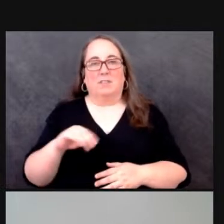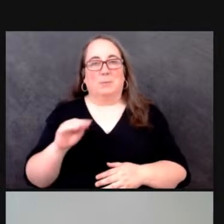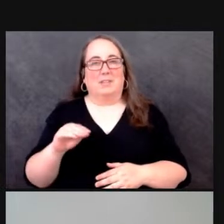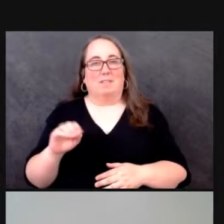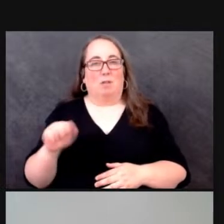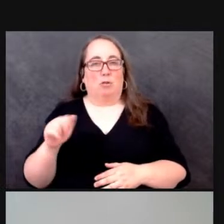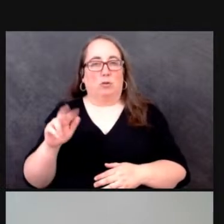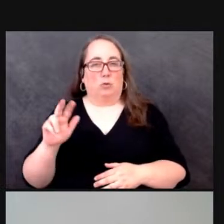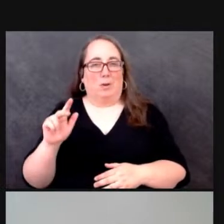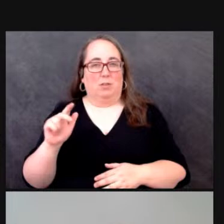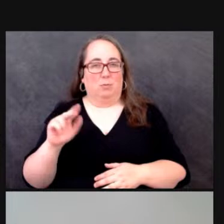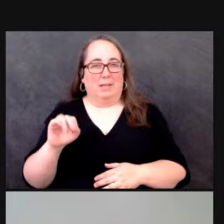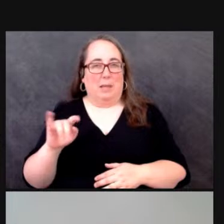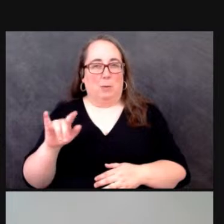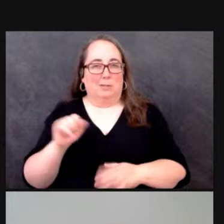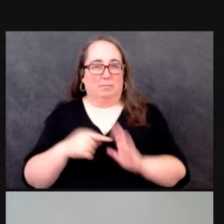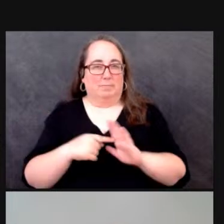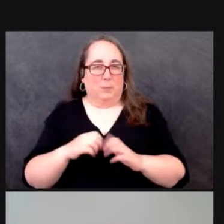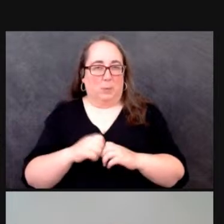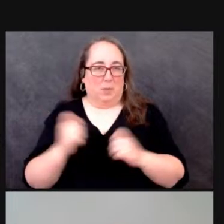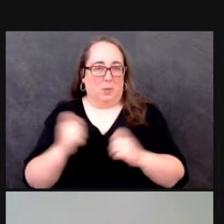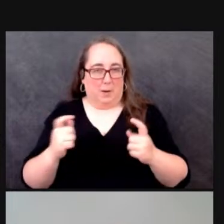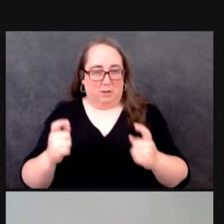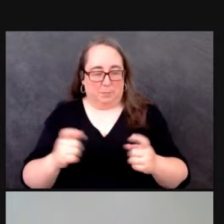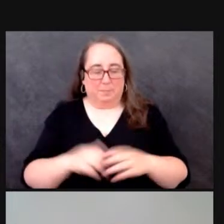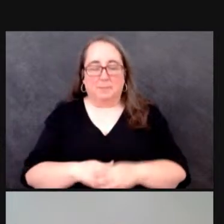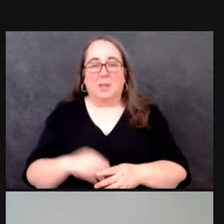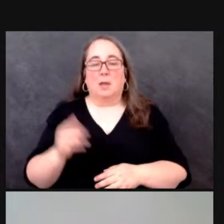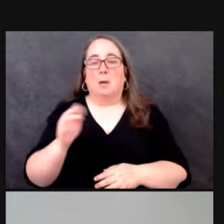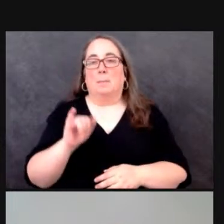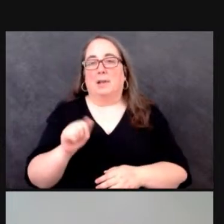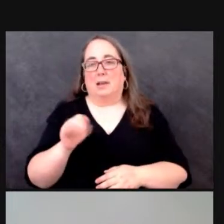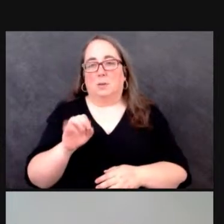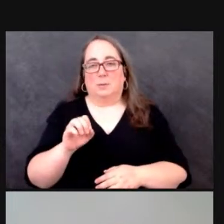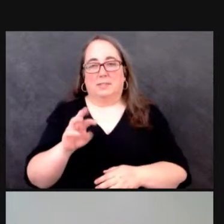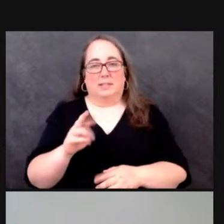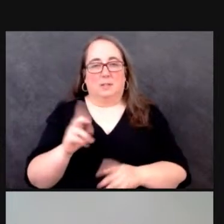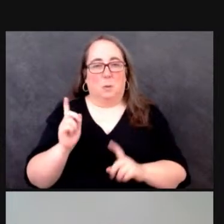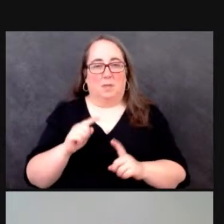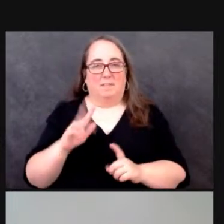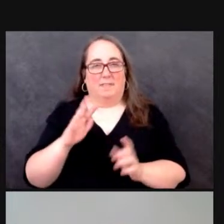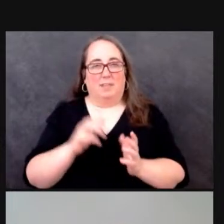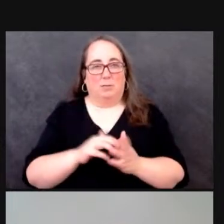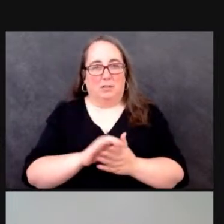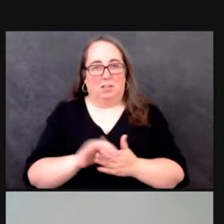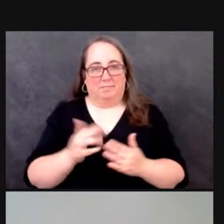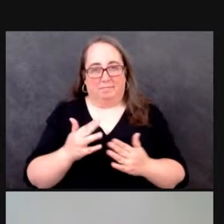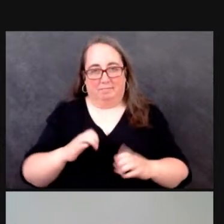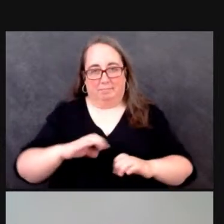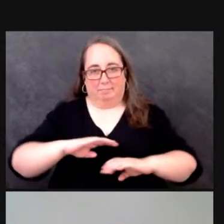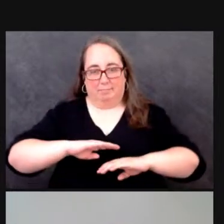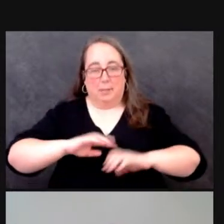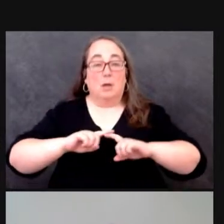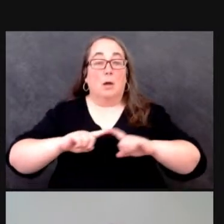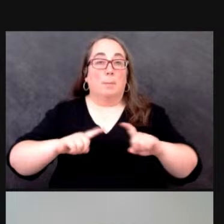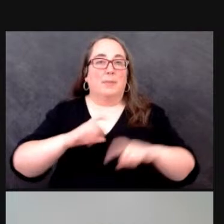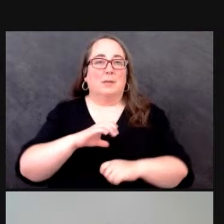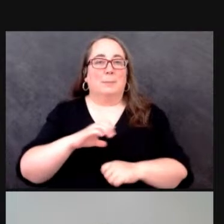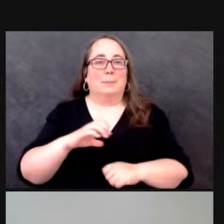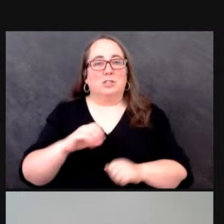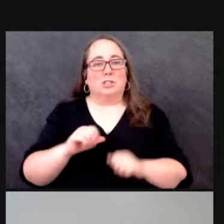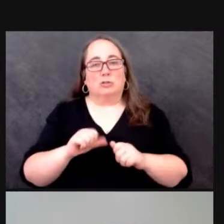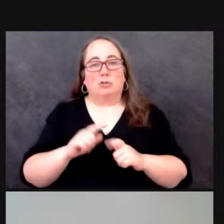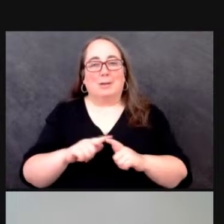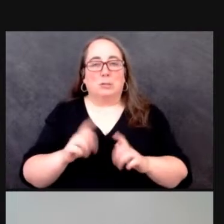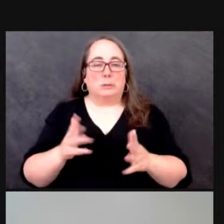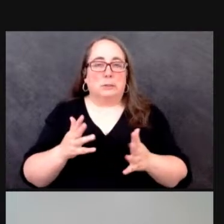represented in the donations. In May 1906, the goal of $5,000 had been met, although the commission was still trying